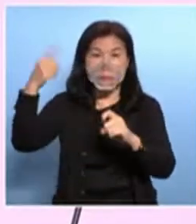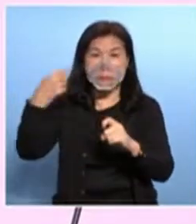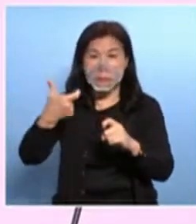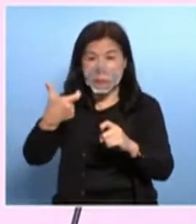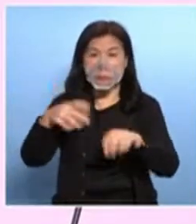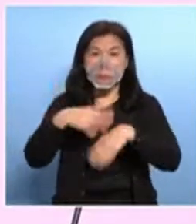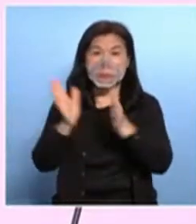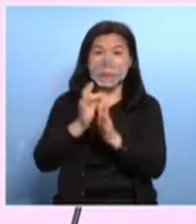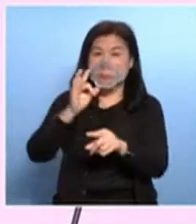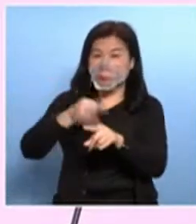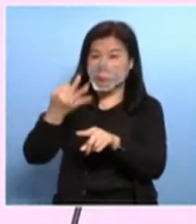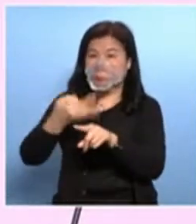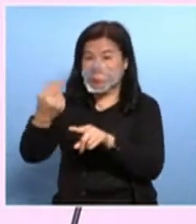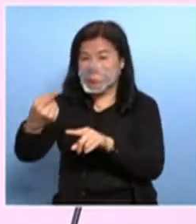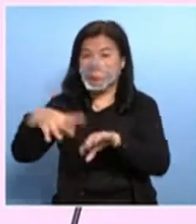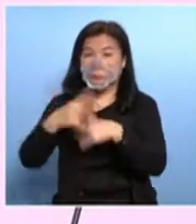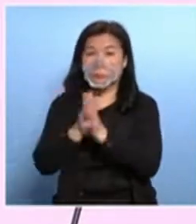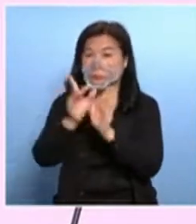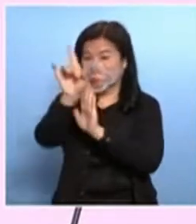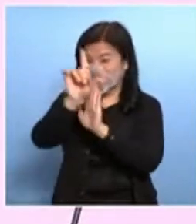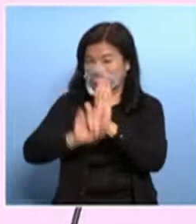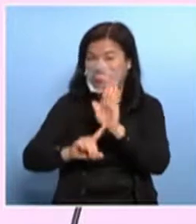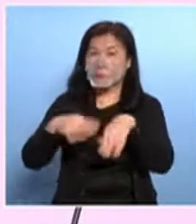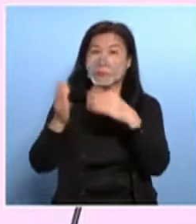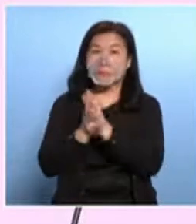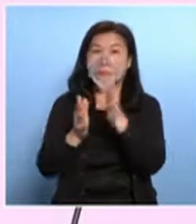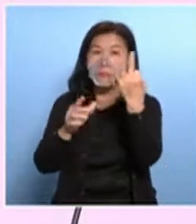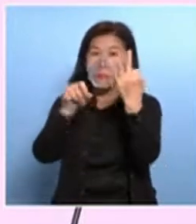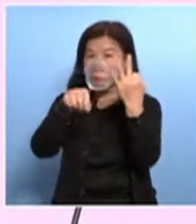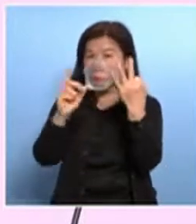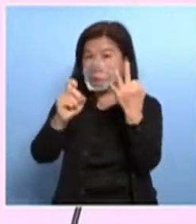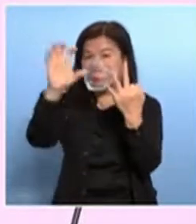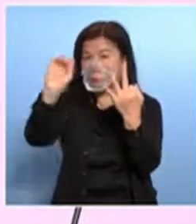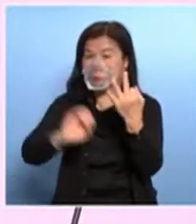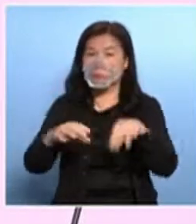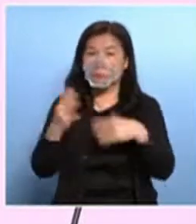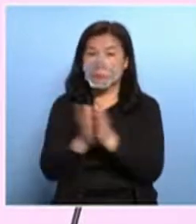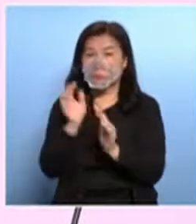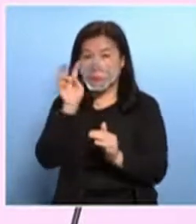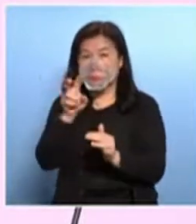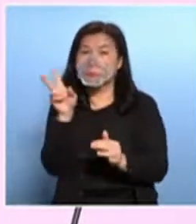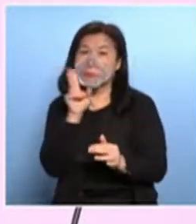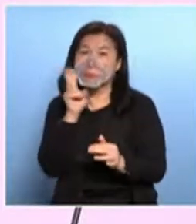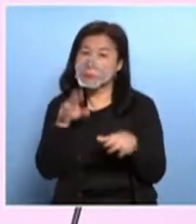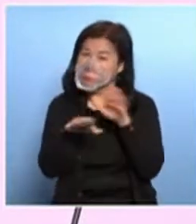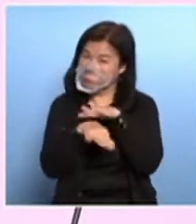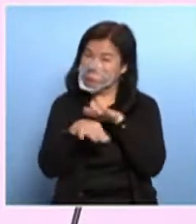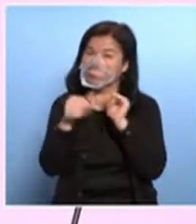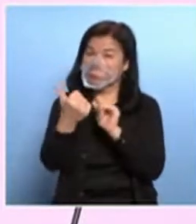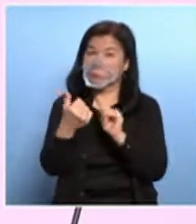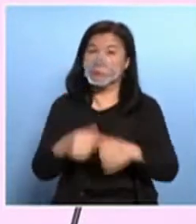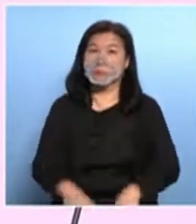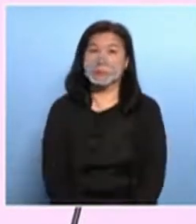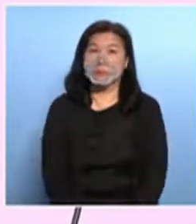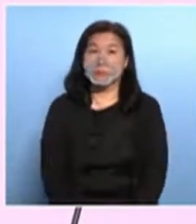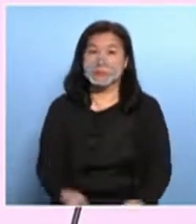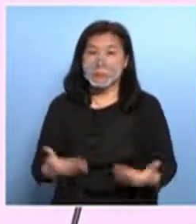$49,000 last year, and the latest seasonally adjusted unemployment rate has fallen to 3.9%, which look good.